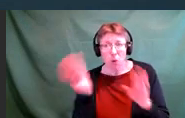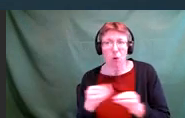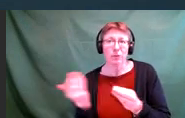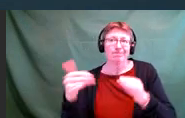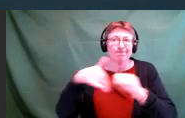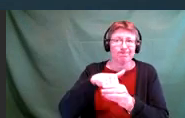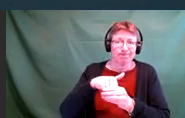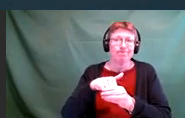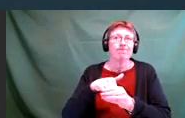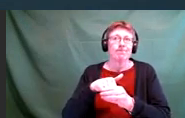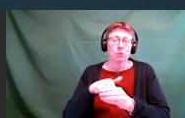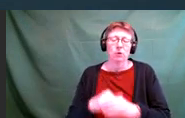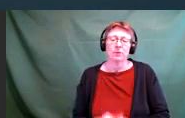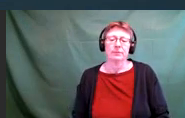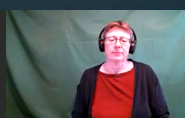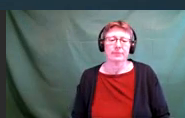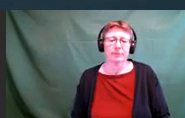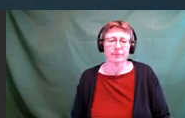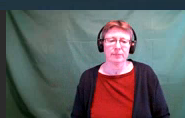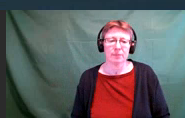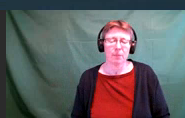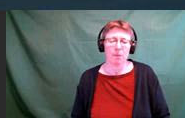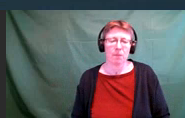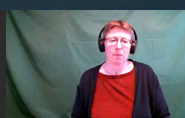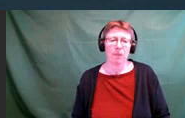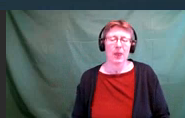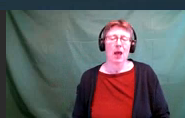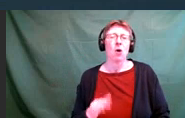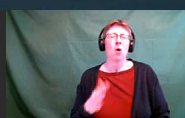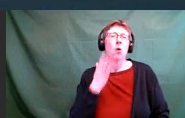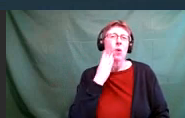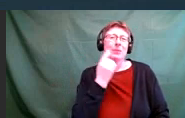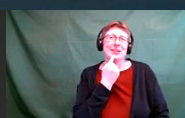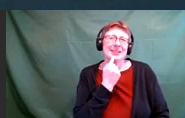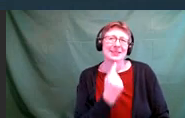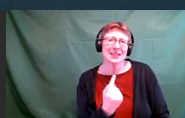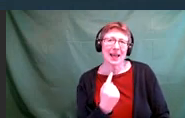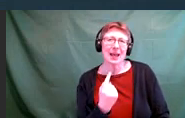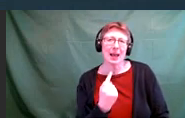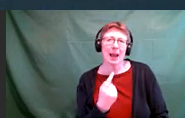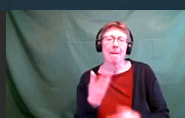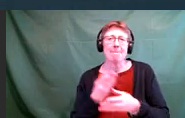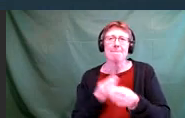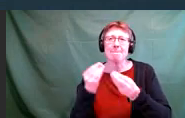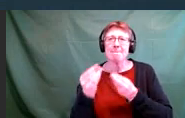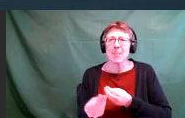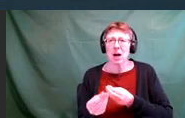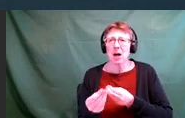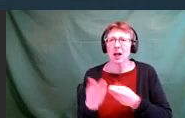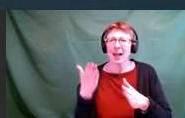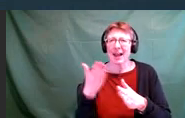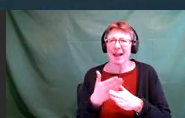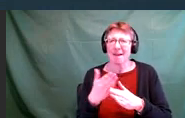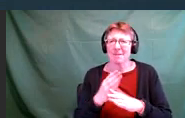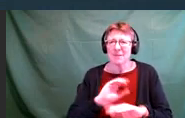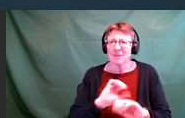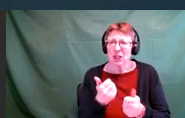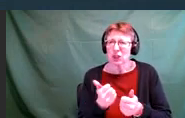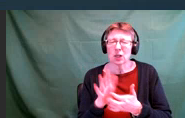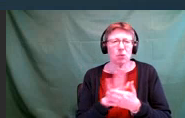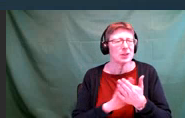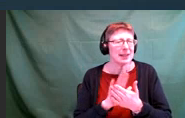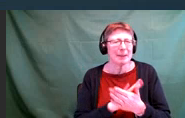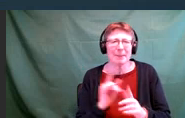And when we're talking about market efficiency, okay, really what we're saying is that if a market